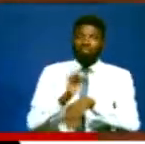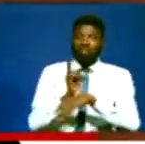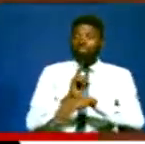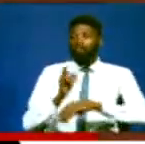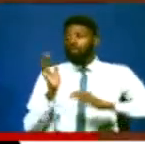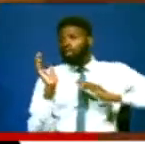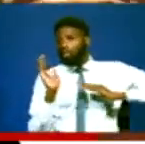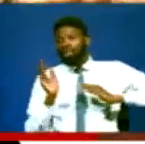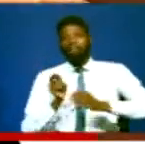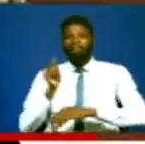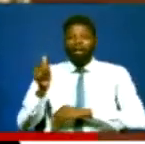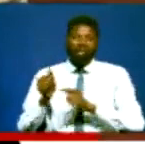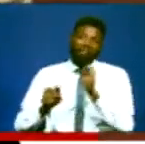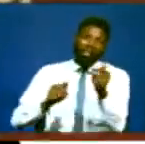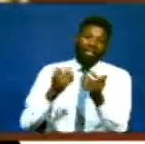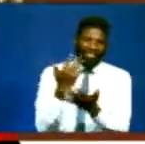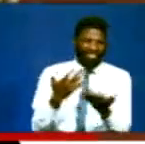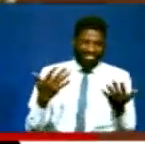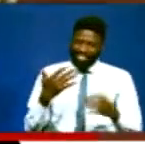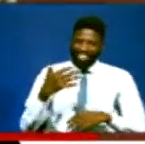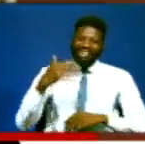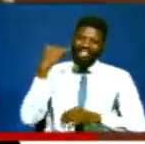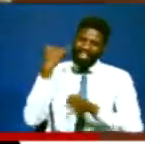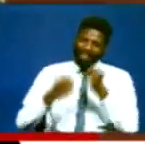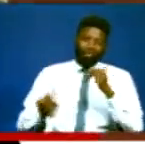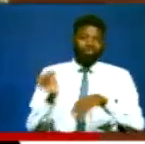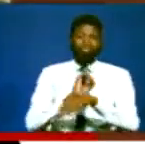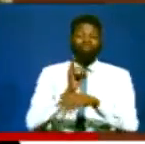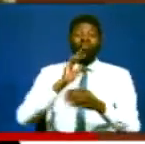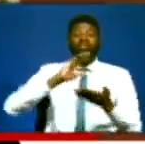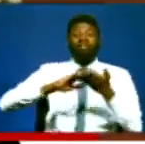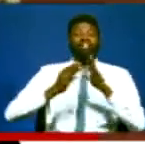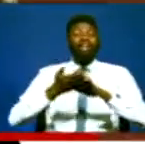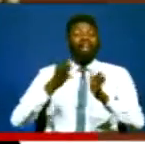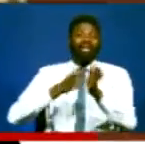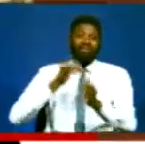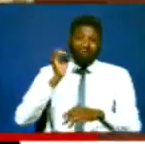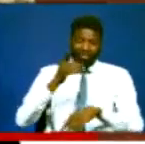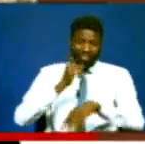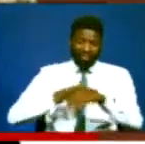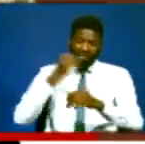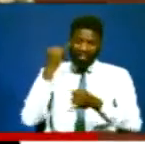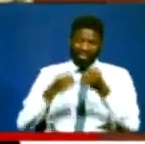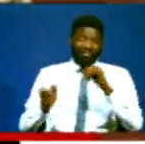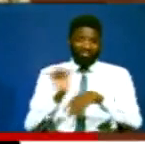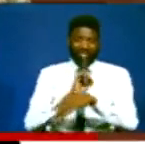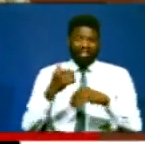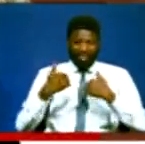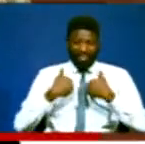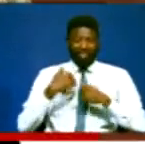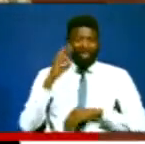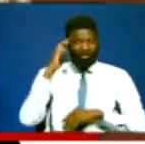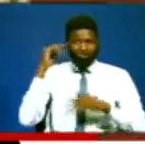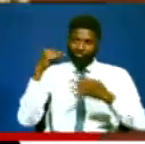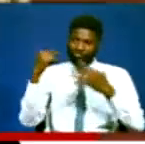kits, to do what, the last minute. It is even costly to do things last minute. Mm-hmm. So there are a number of things that probably need to be